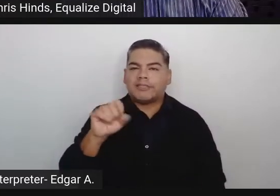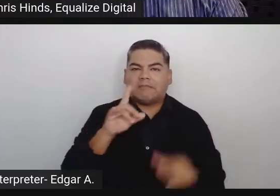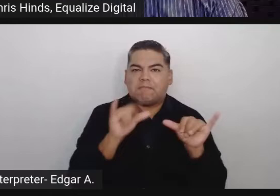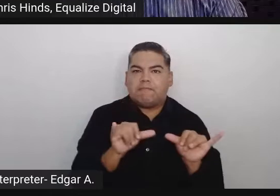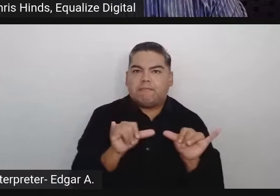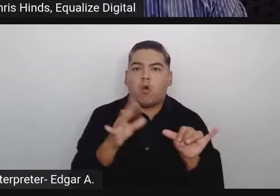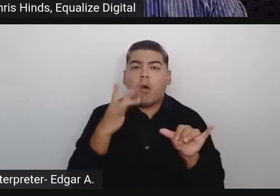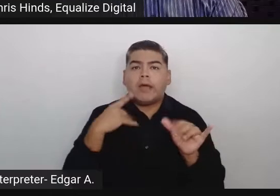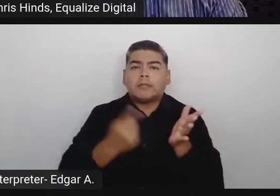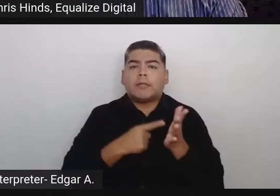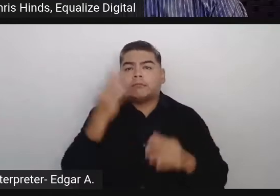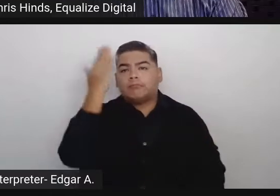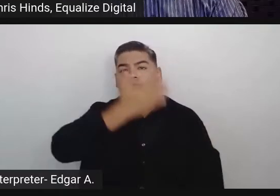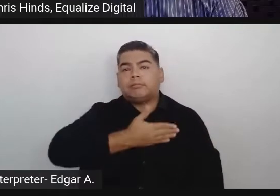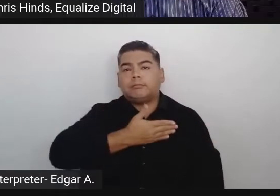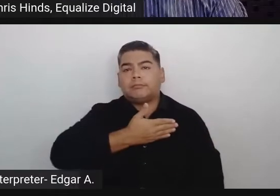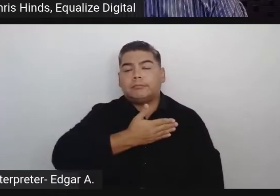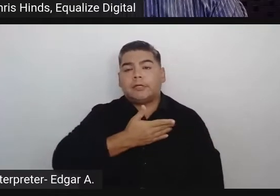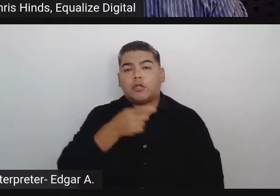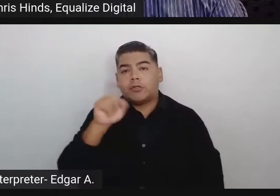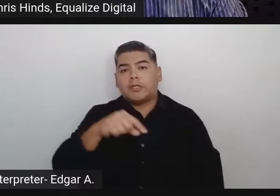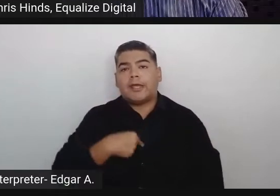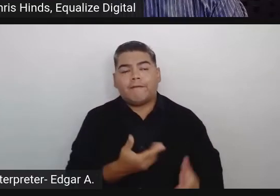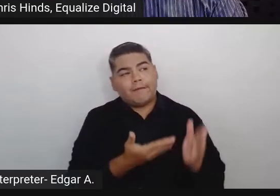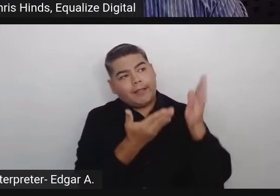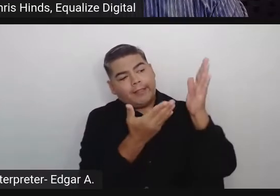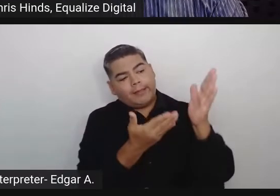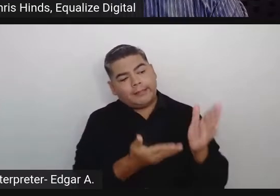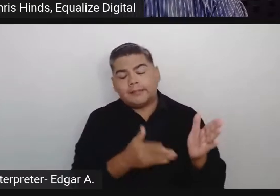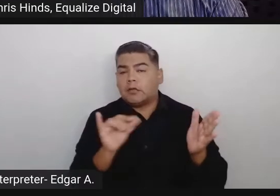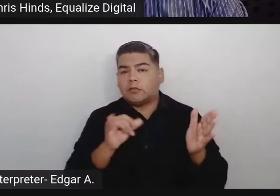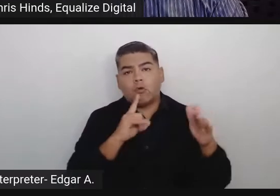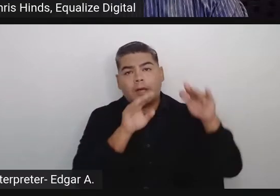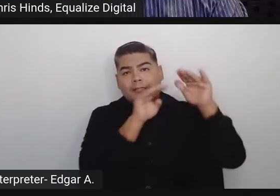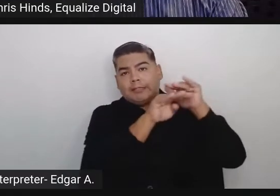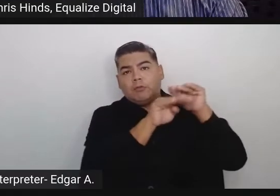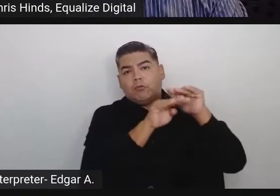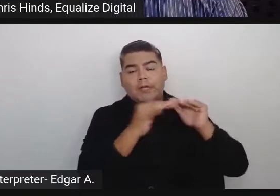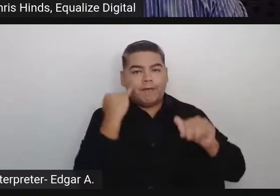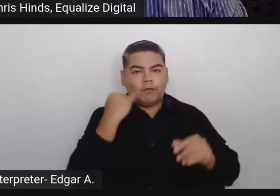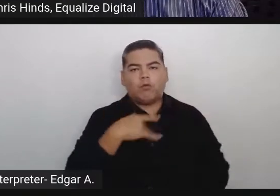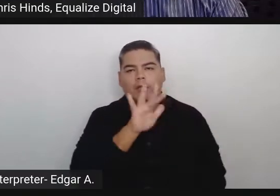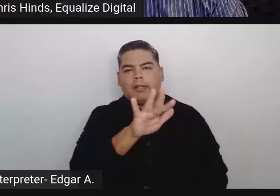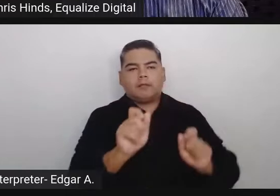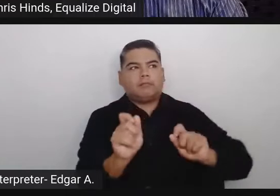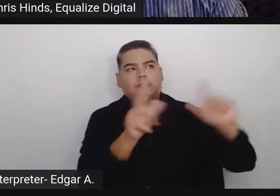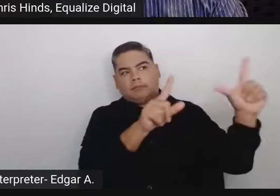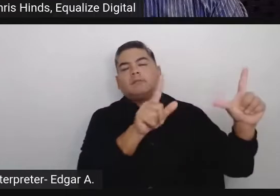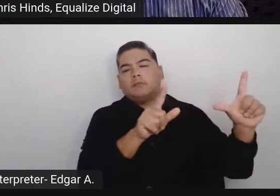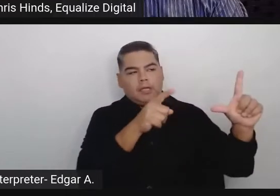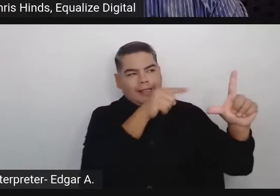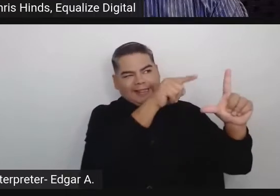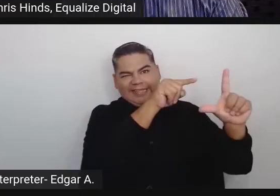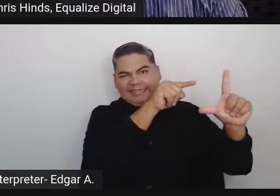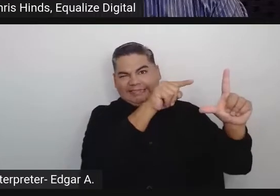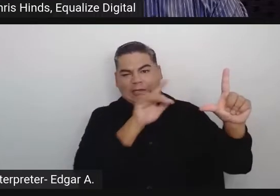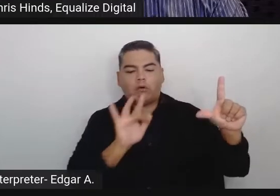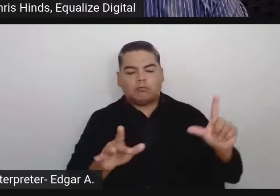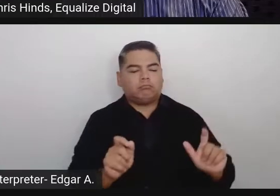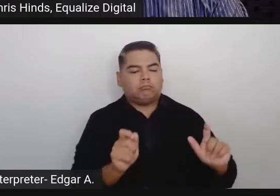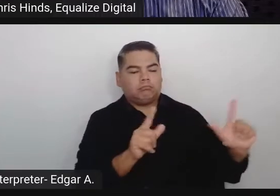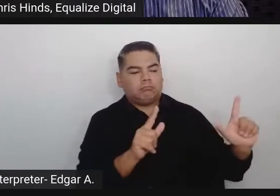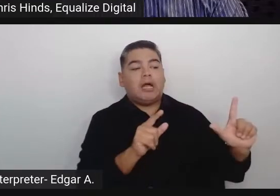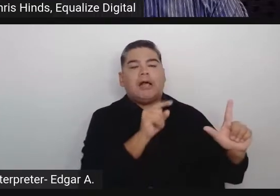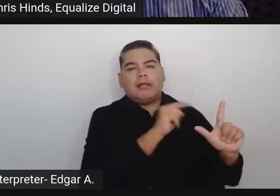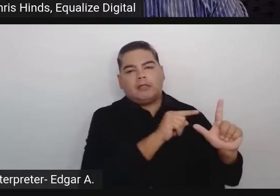so, they need to have those made accessible as well. So I do bring that up. And I actually limit my liability